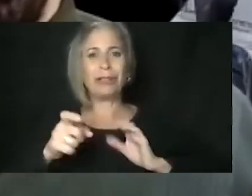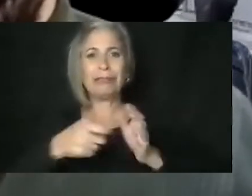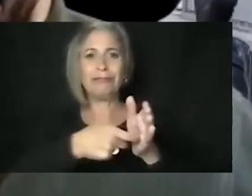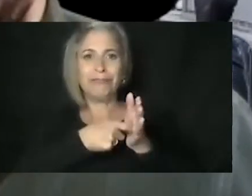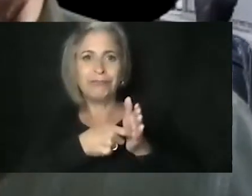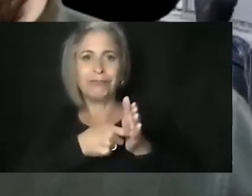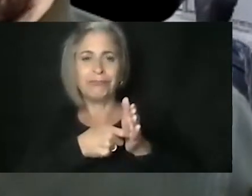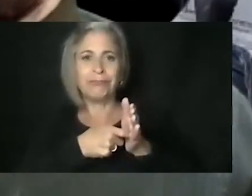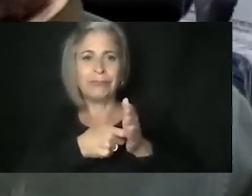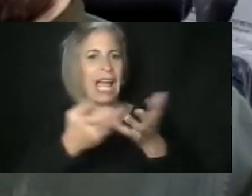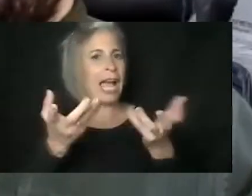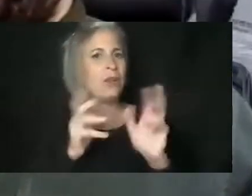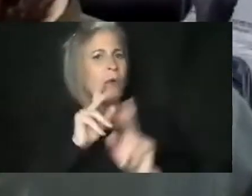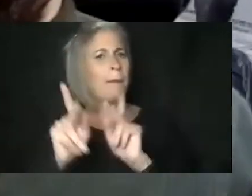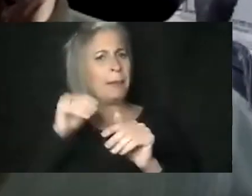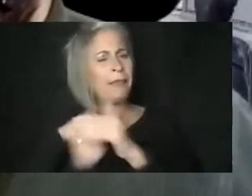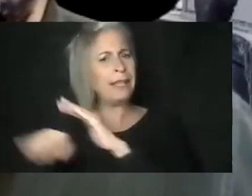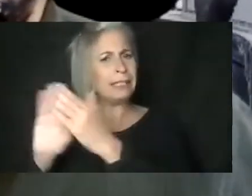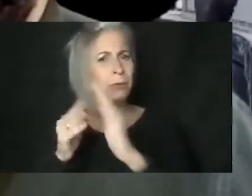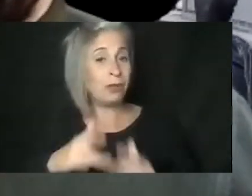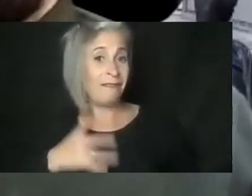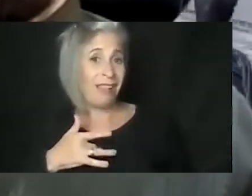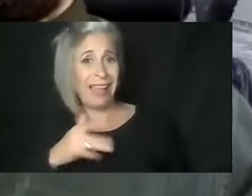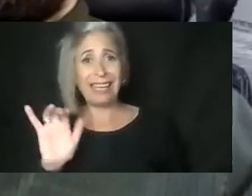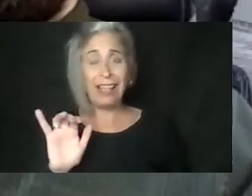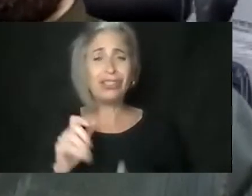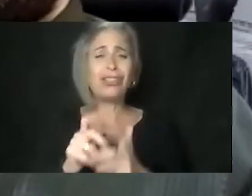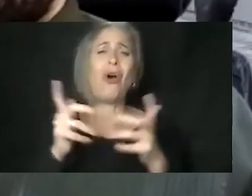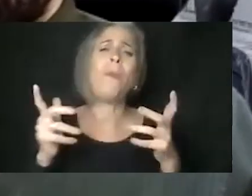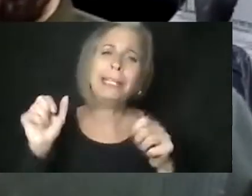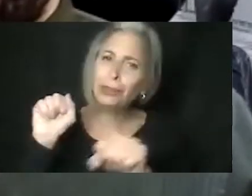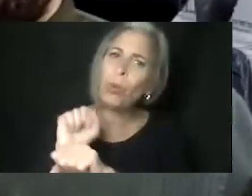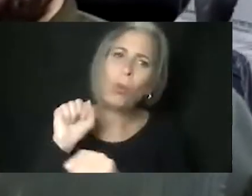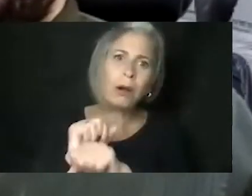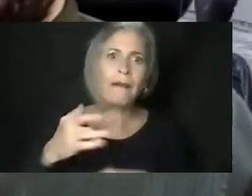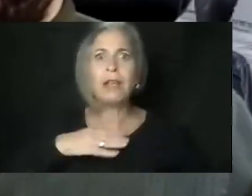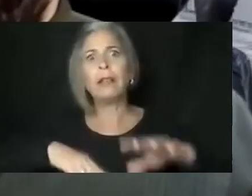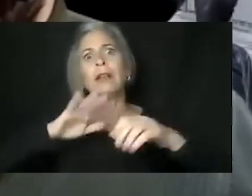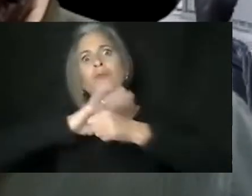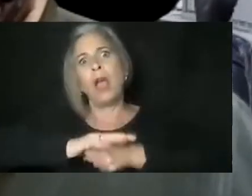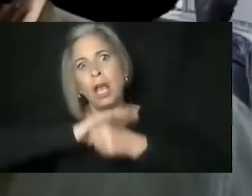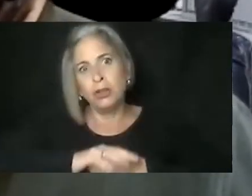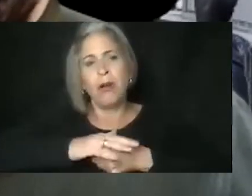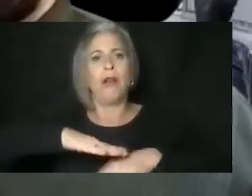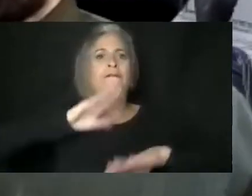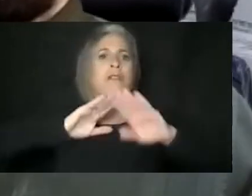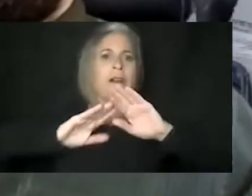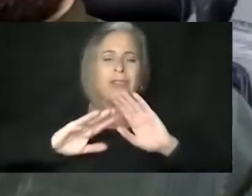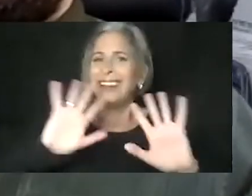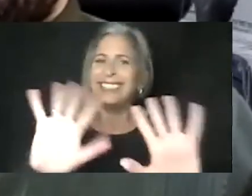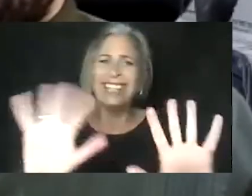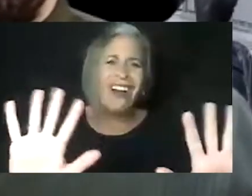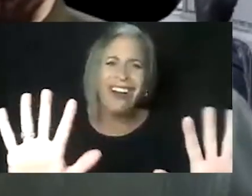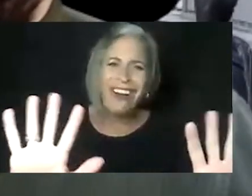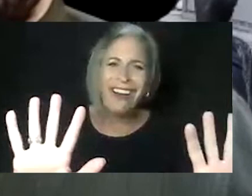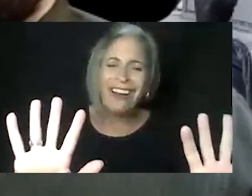want people in our community feeling like, oh my goodness, there's so much work and I'm feeling pressured. I gotta take it all, and I don't want people coming